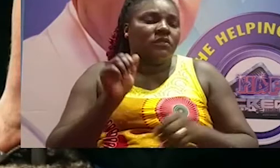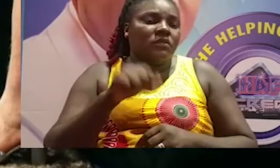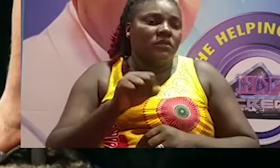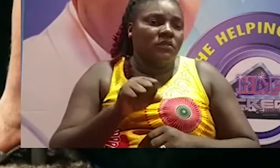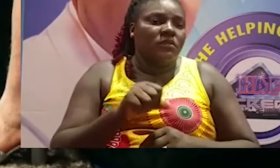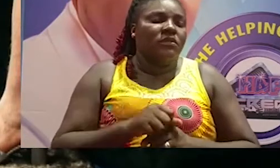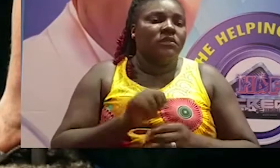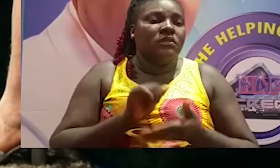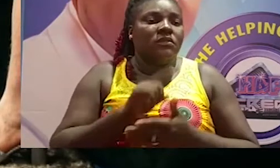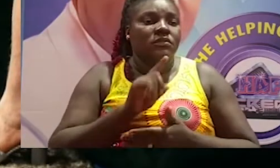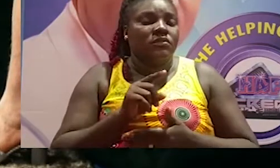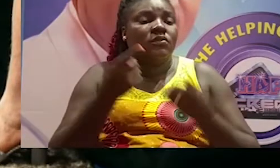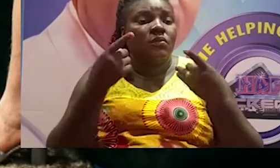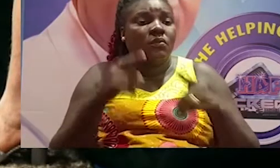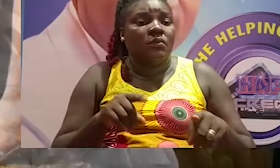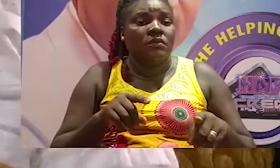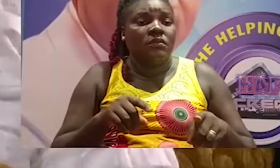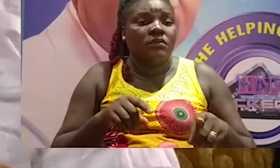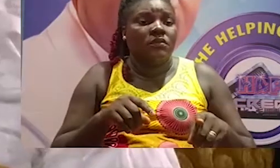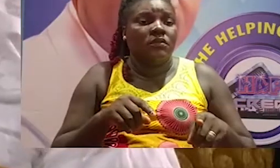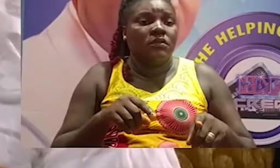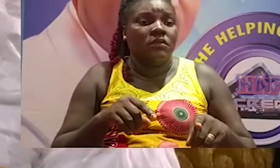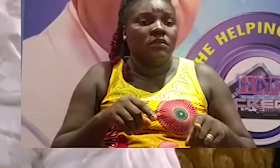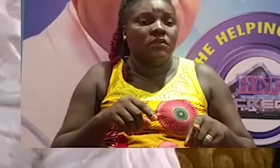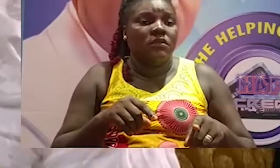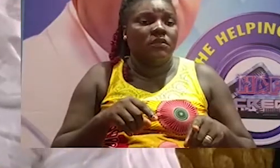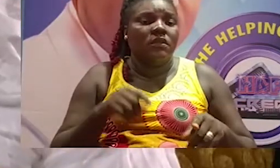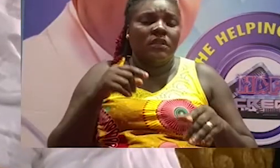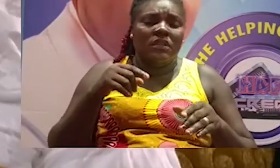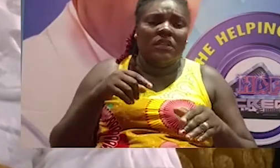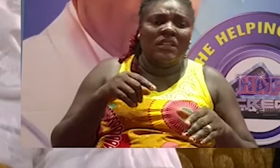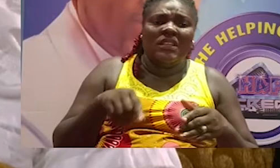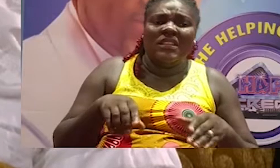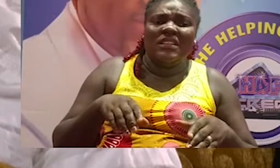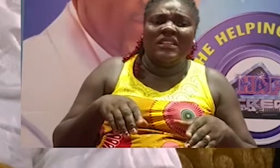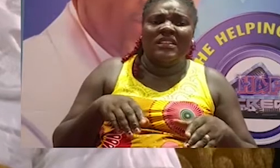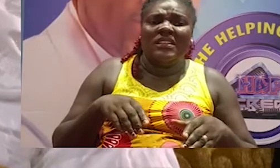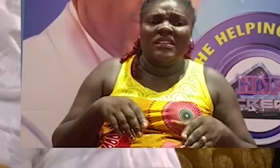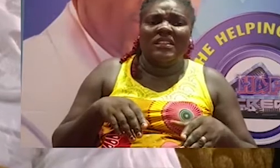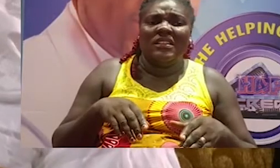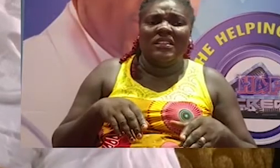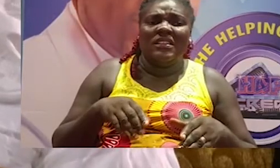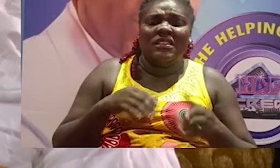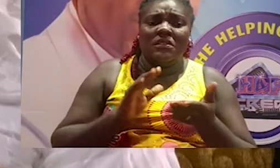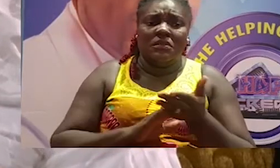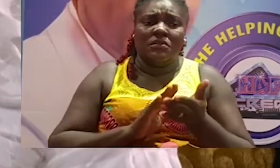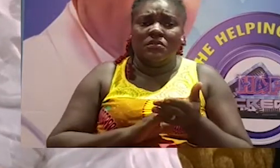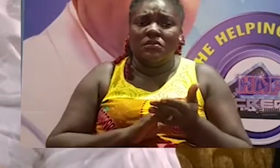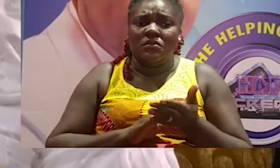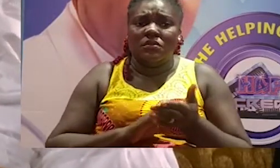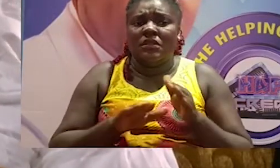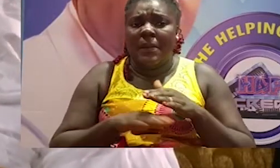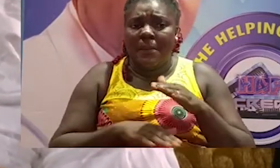true. When I was in the primary school, I was the only one